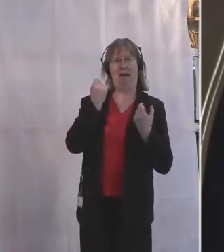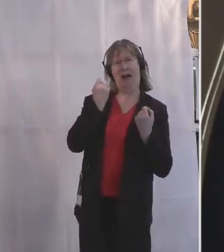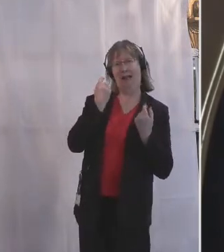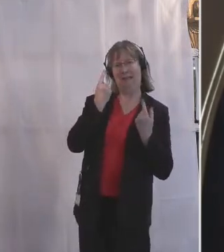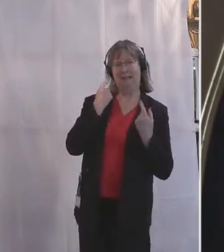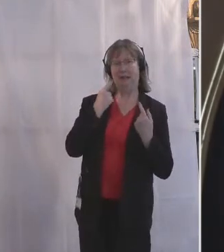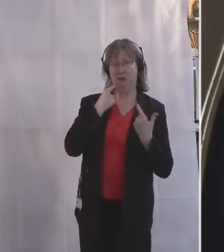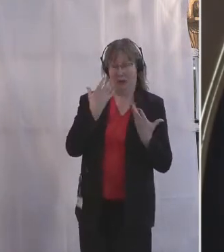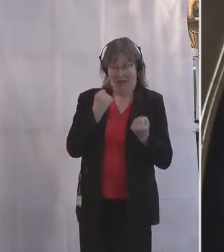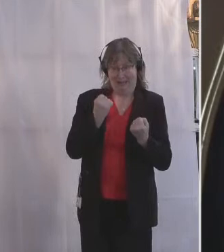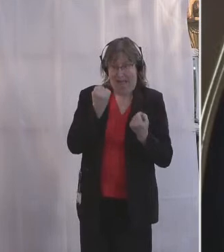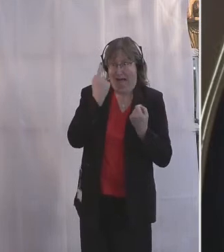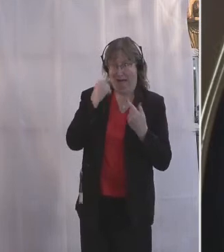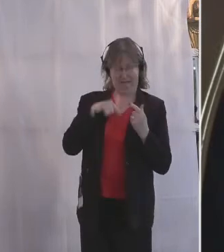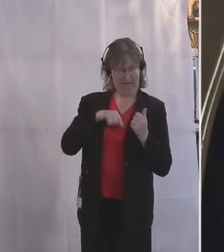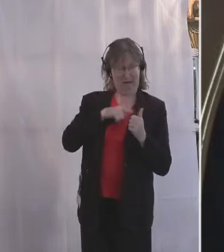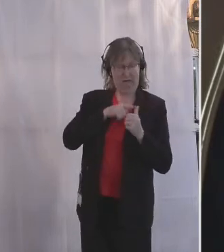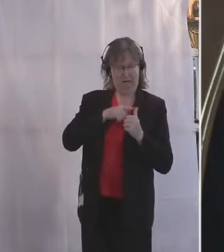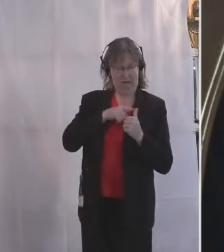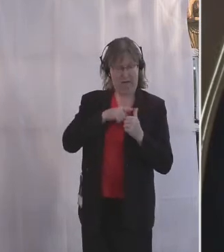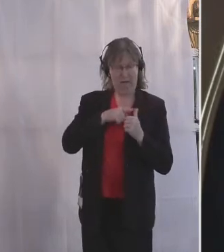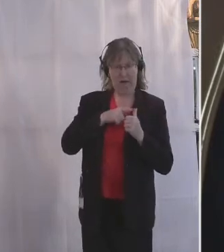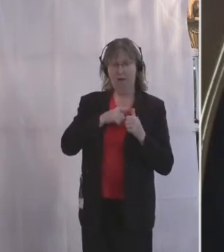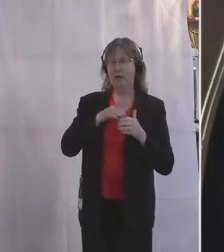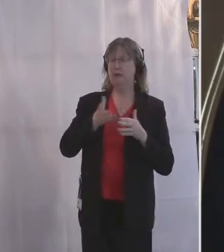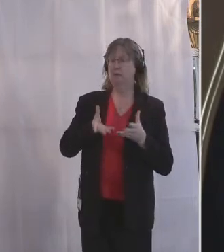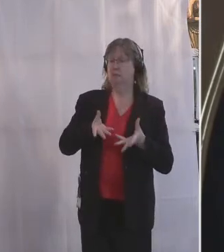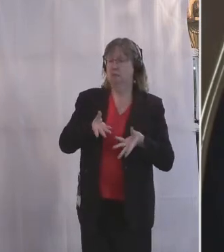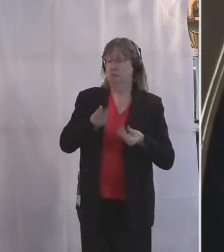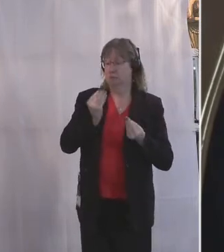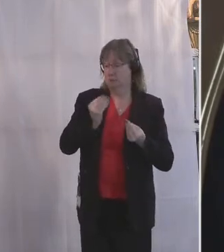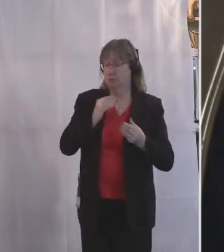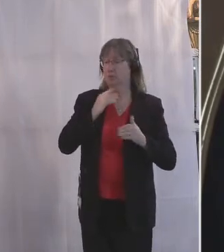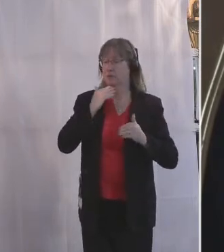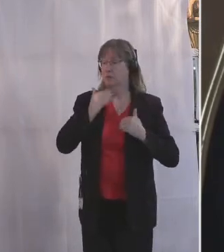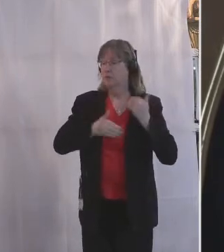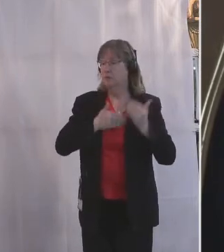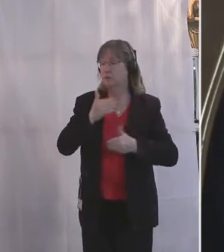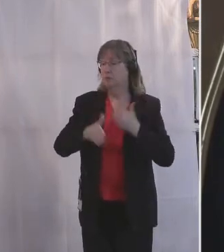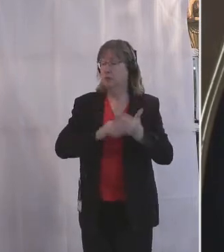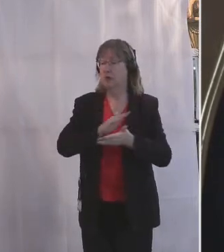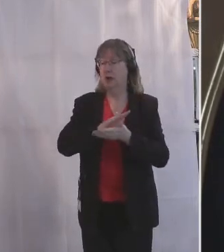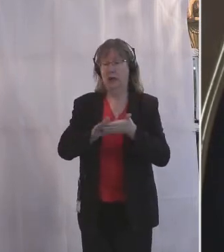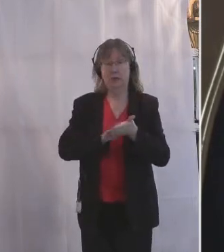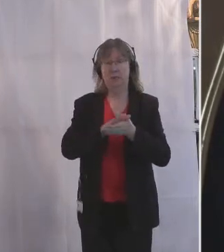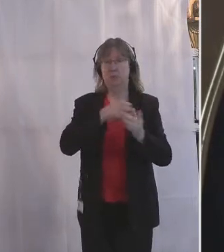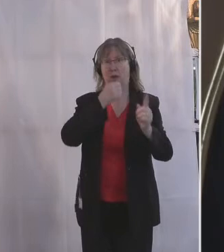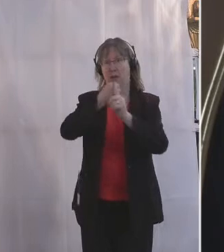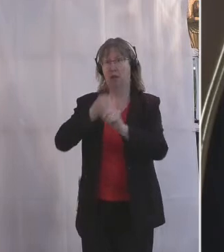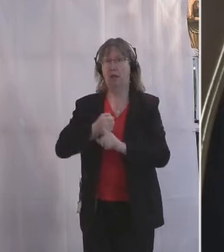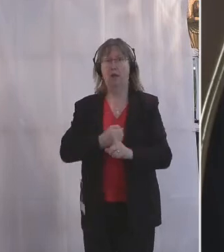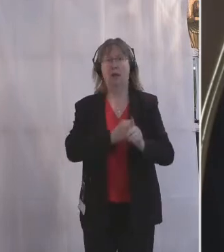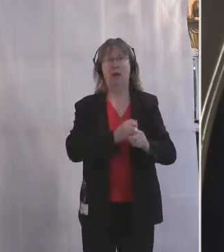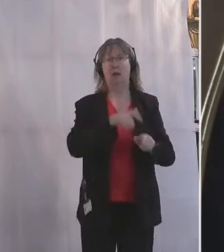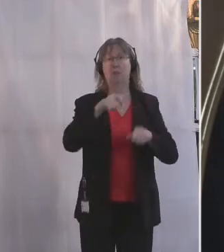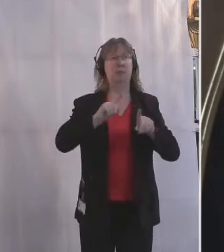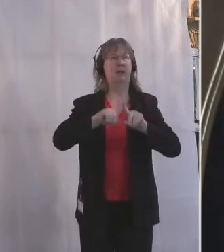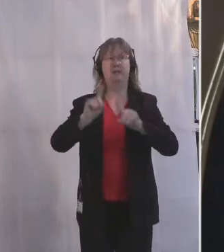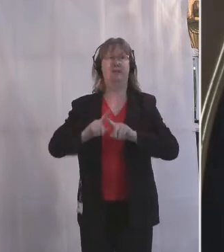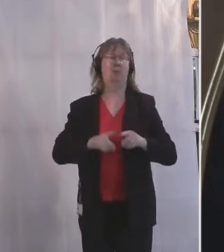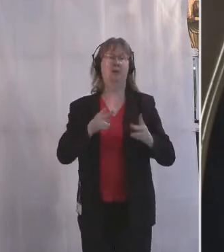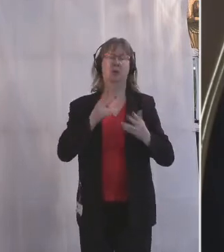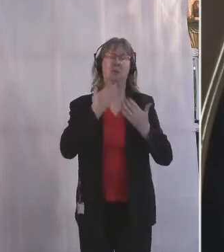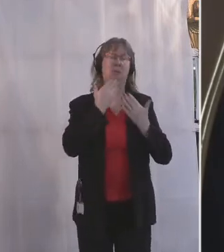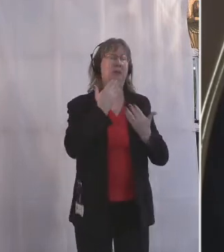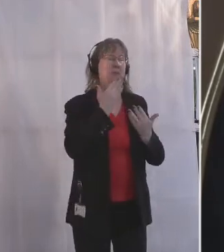early conceptual stage to something that is real, lived, and will make an incredible impact in lots of different ways. So please all join me